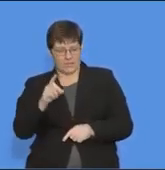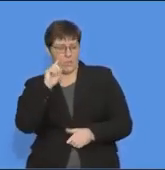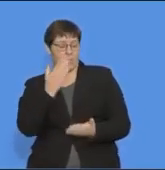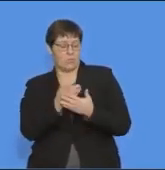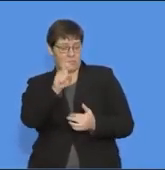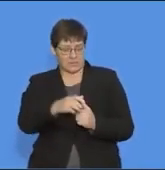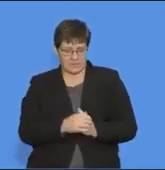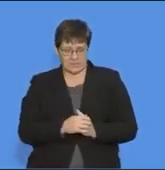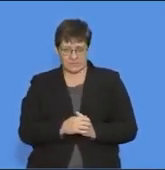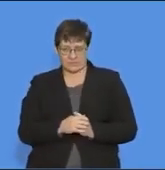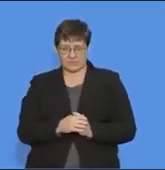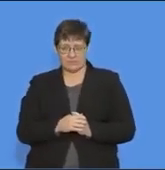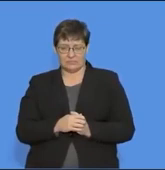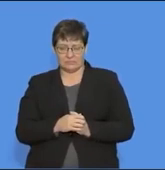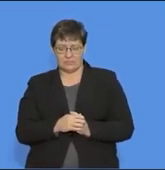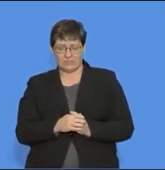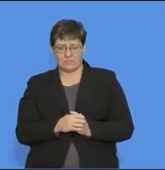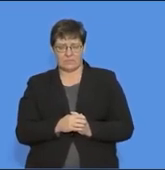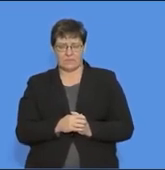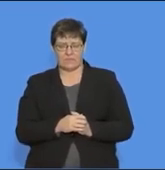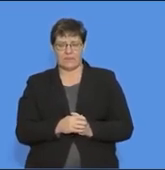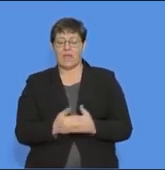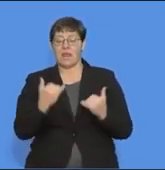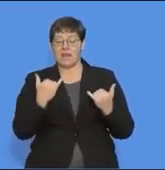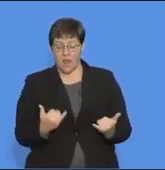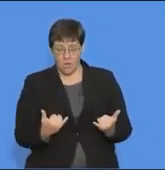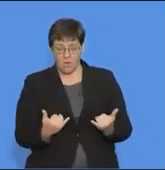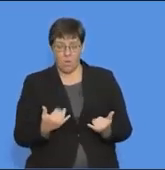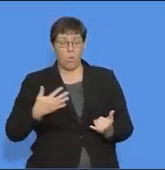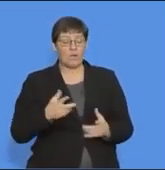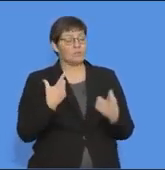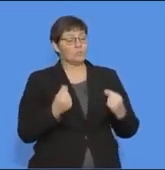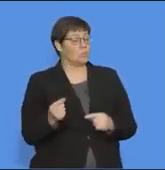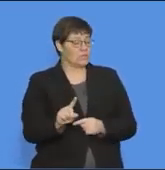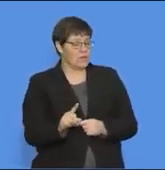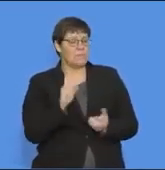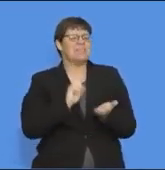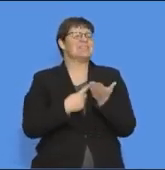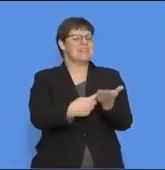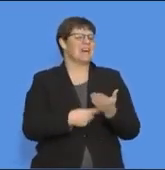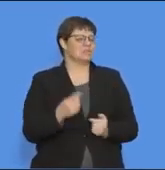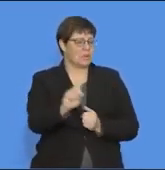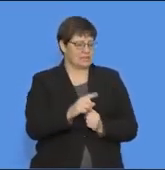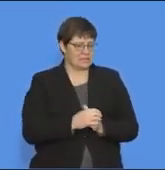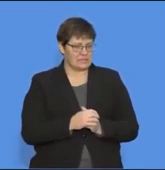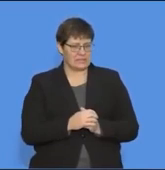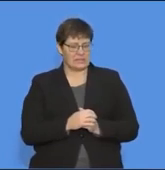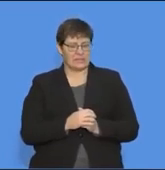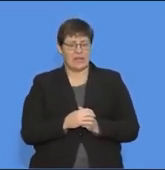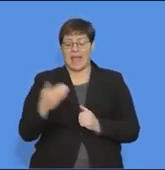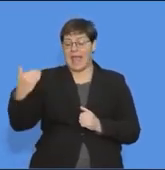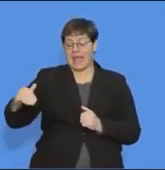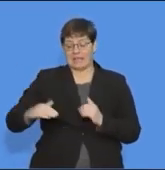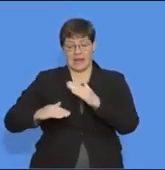right? What they want us to do here will be to either talk about